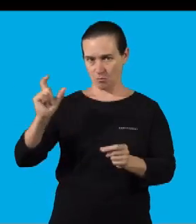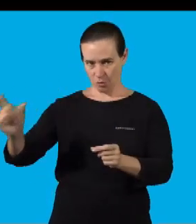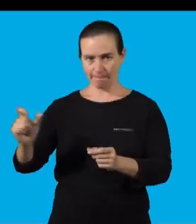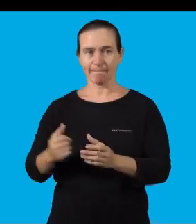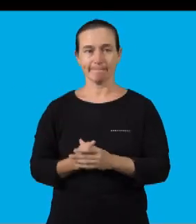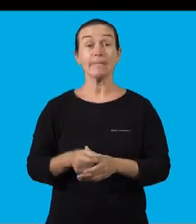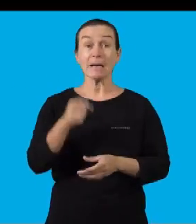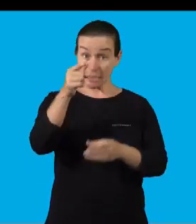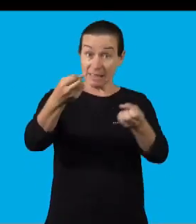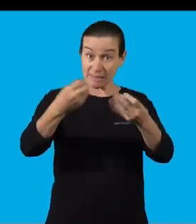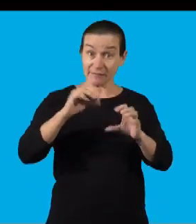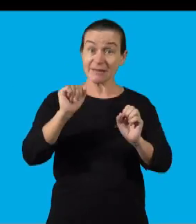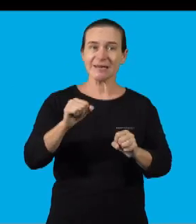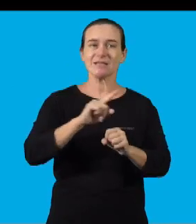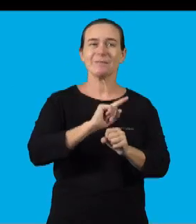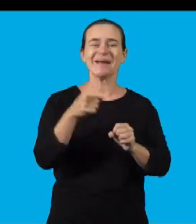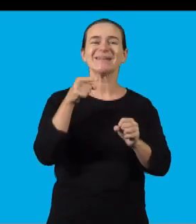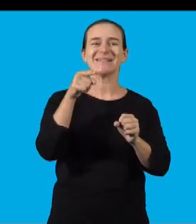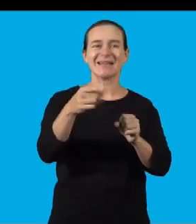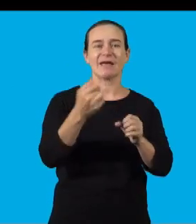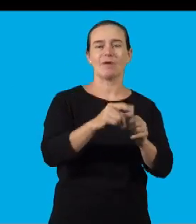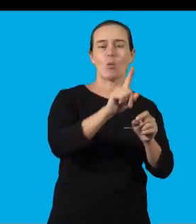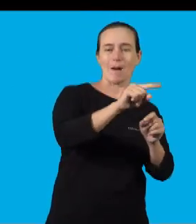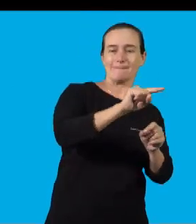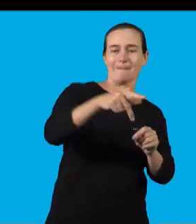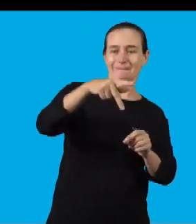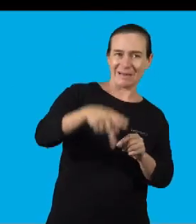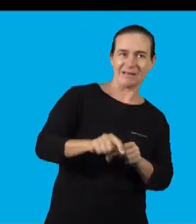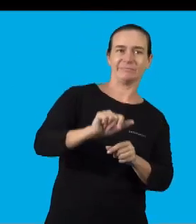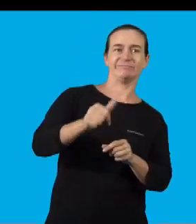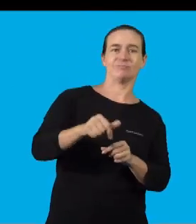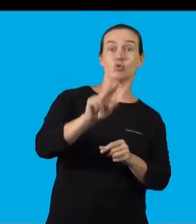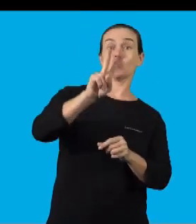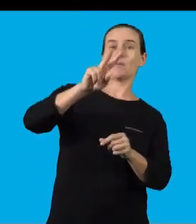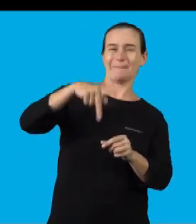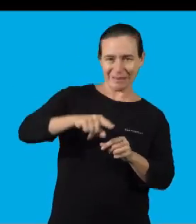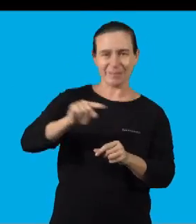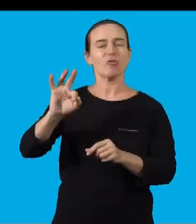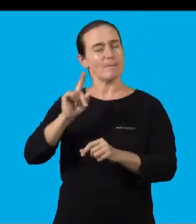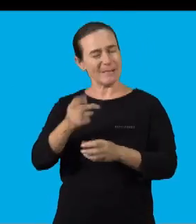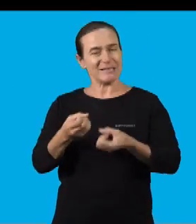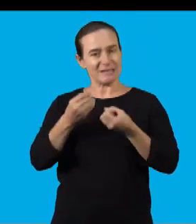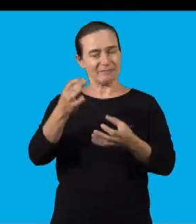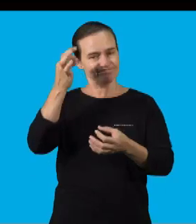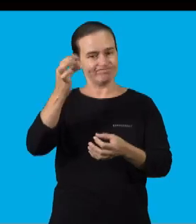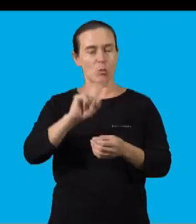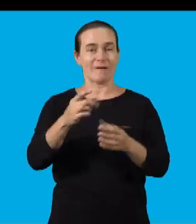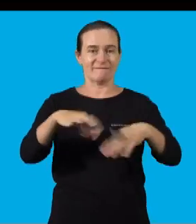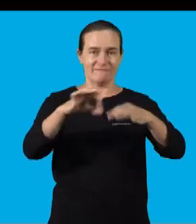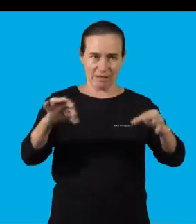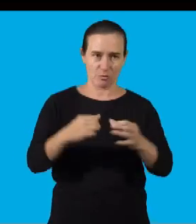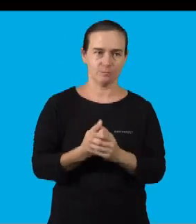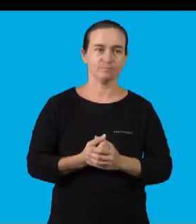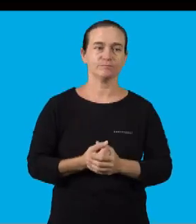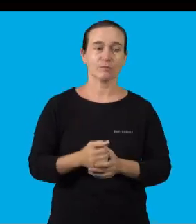Now remember, we did have the first 3 terms, but they were in terms of p. So now we need the actual values of the first 3